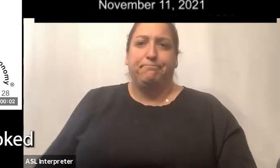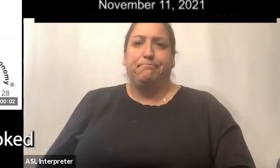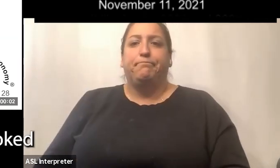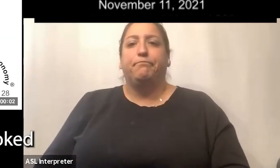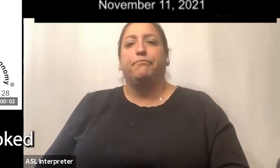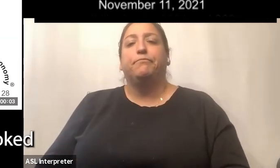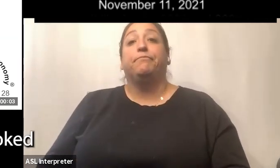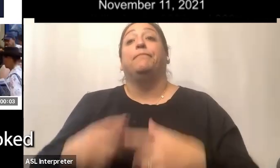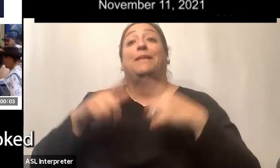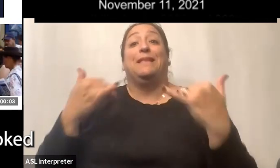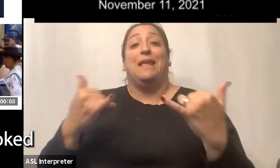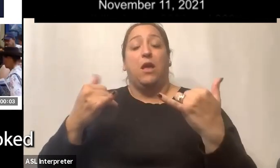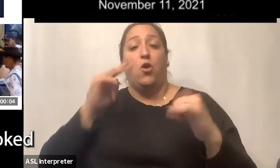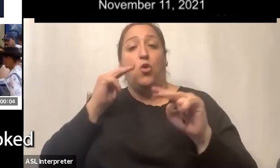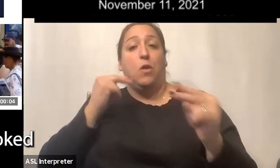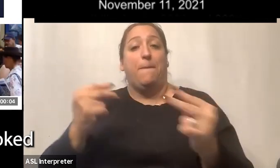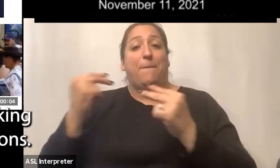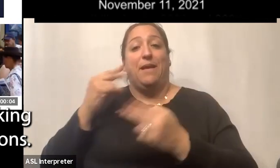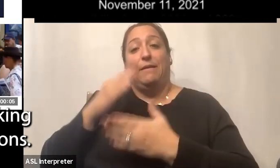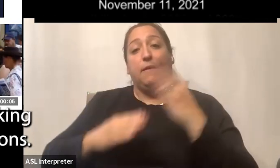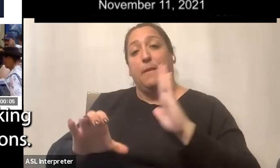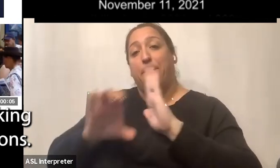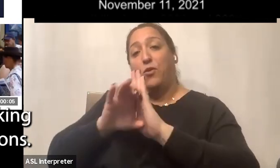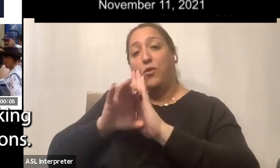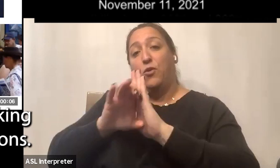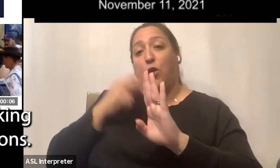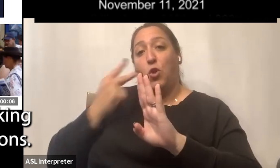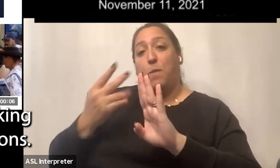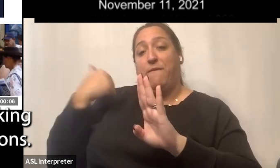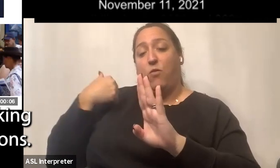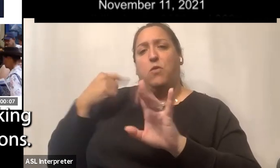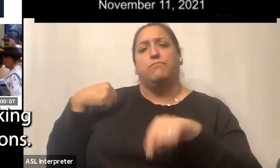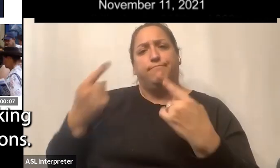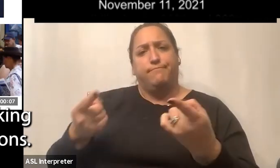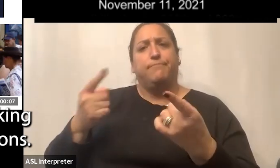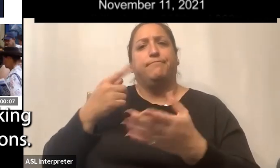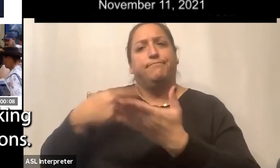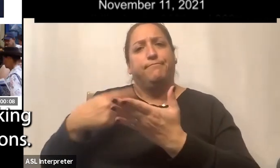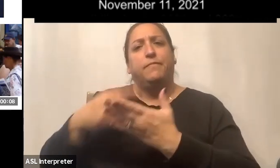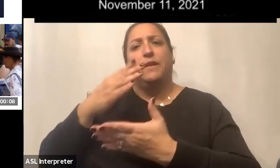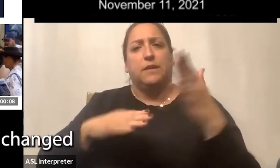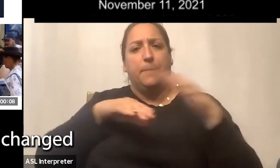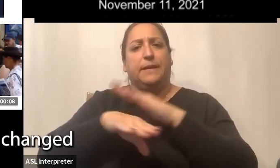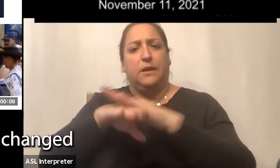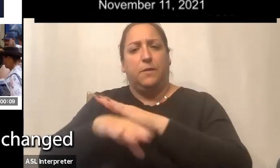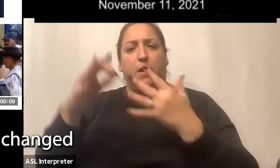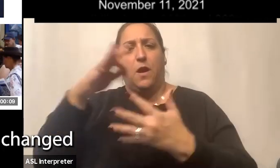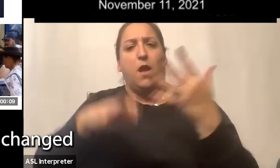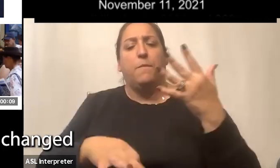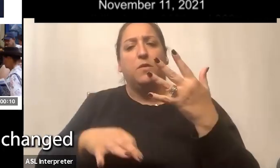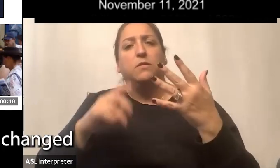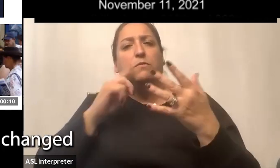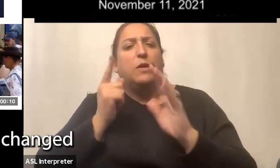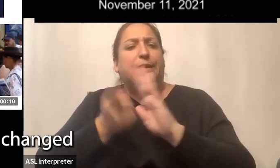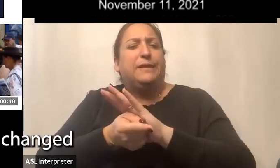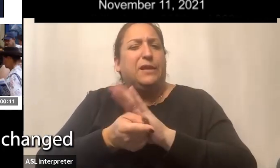So now let's look back at some of the pictures we looked at earlier, since we've been talking about some accessibility options, and take a second